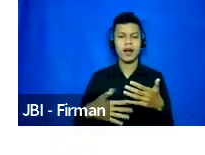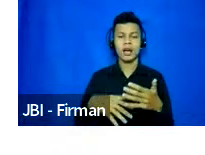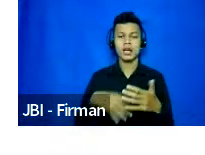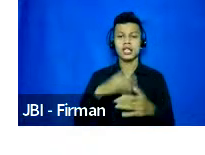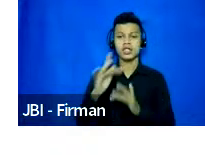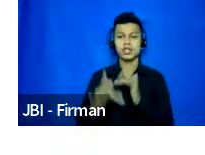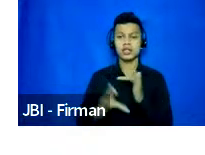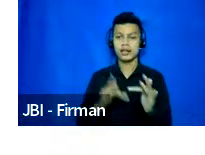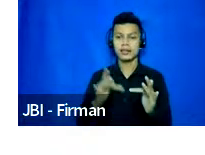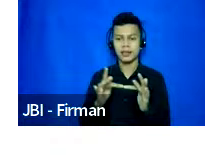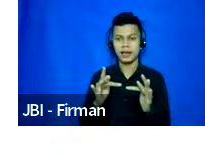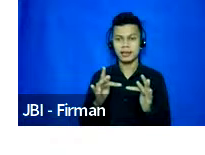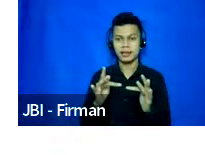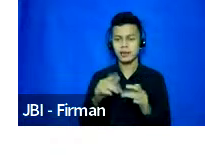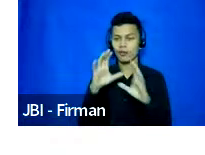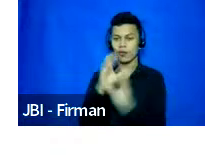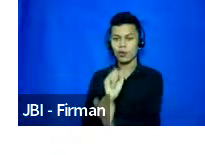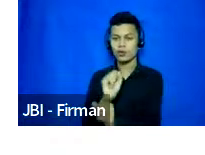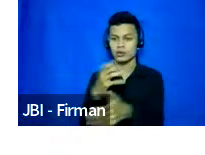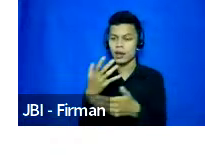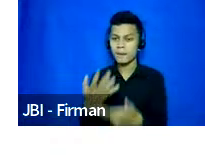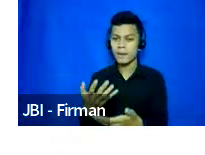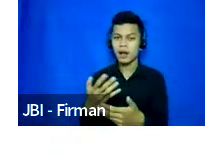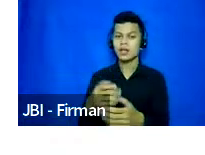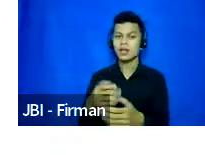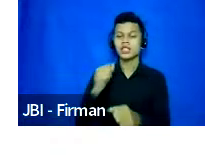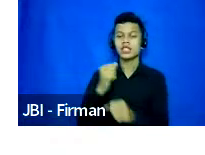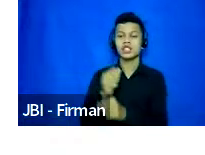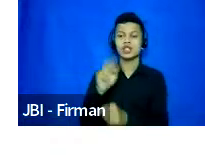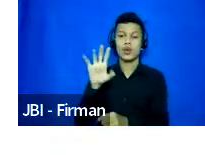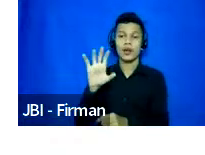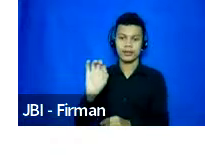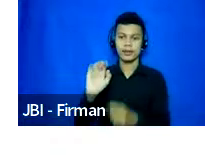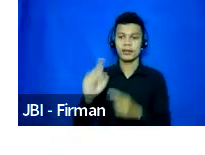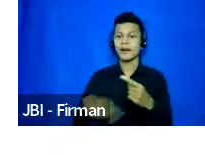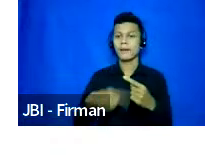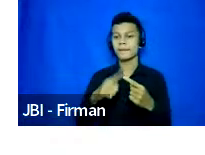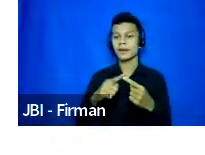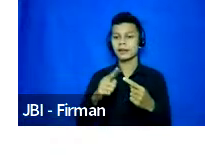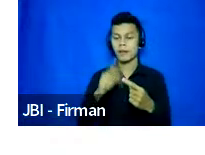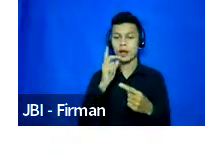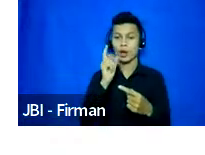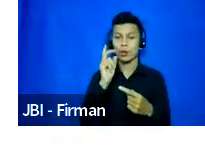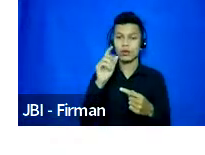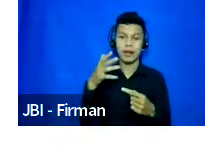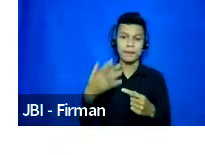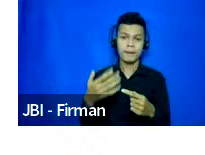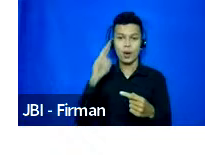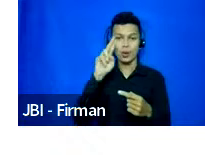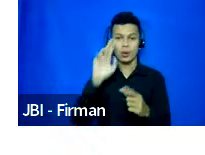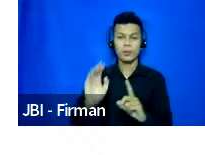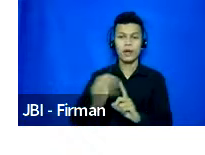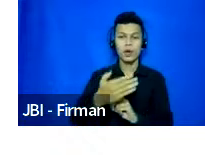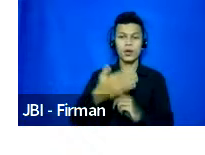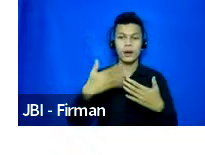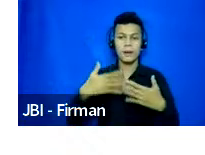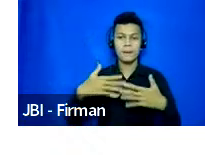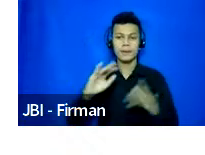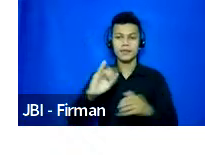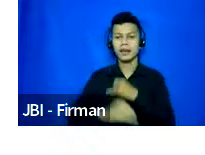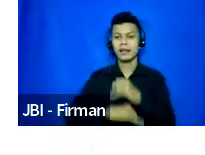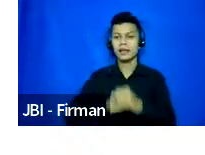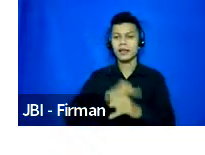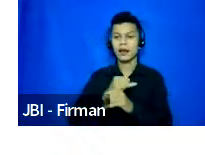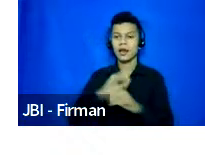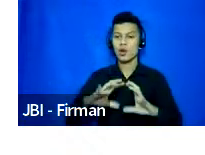focus of G20. First, recommendation is to protect global internet freedom, because maintaining